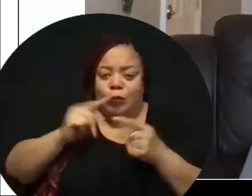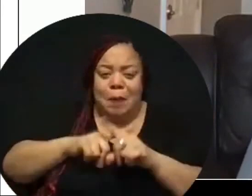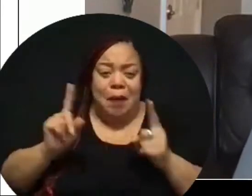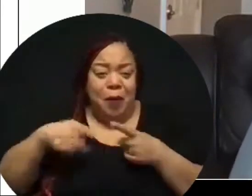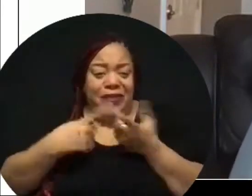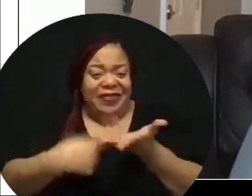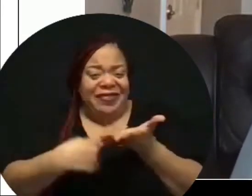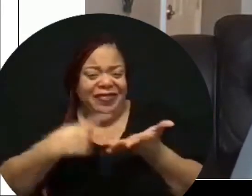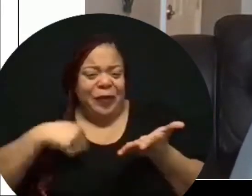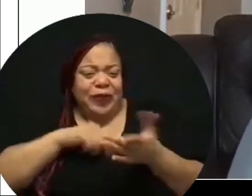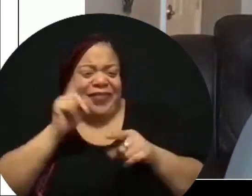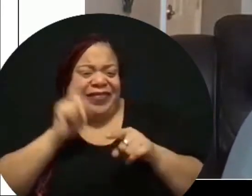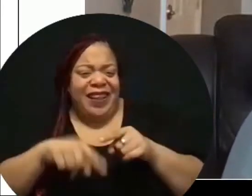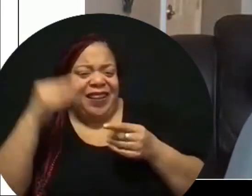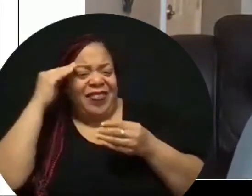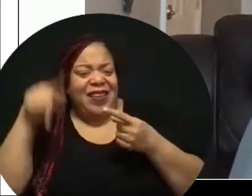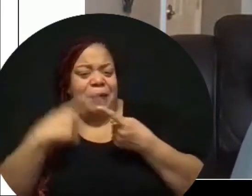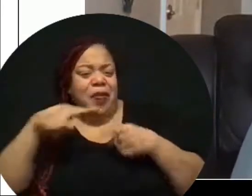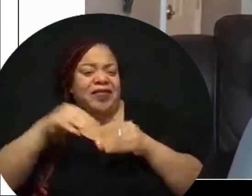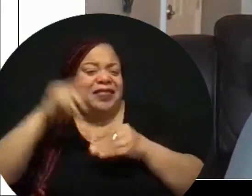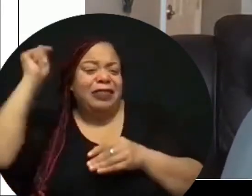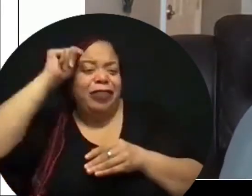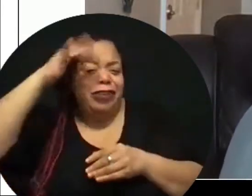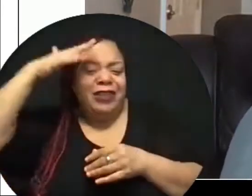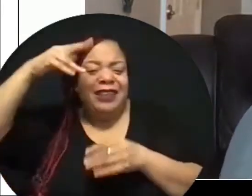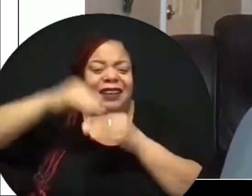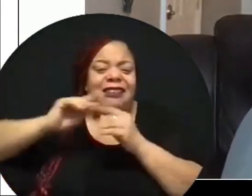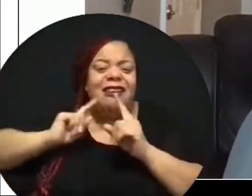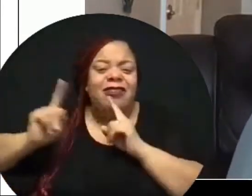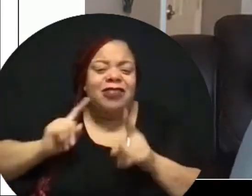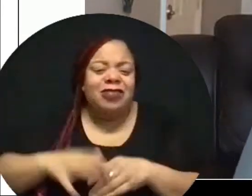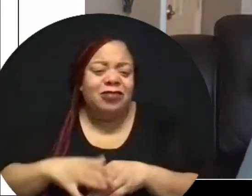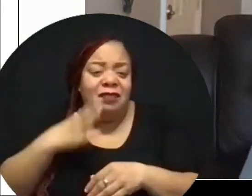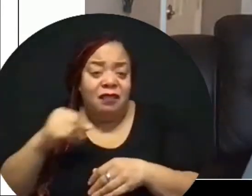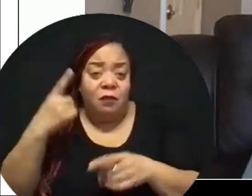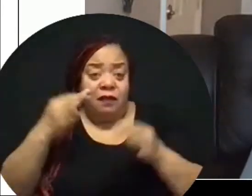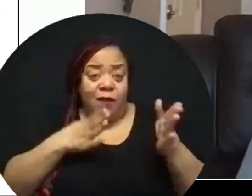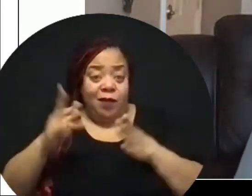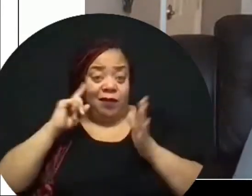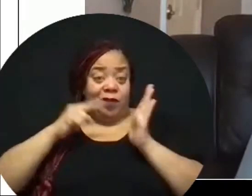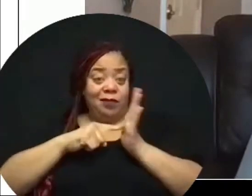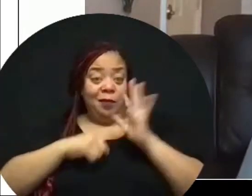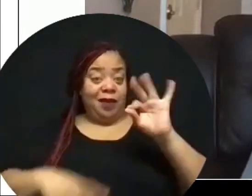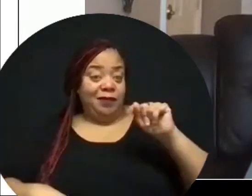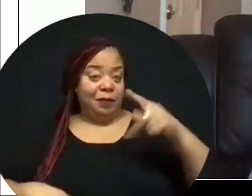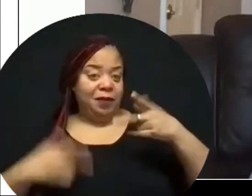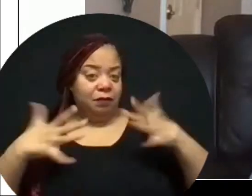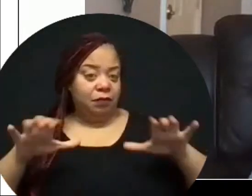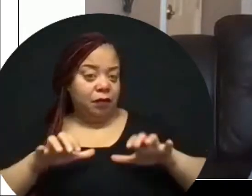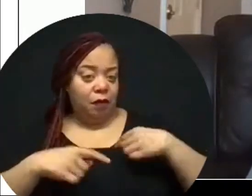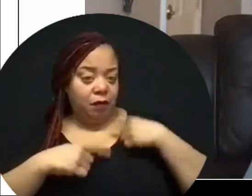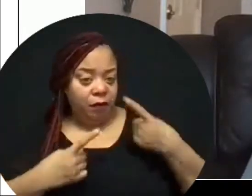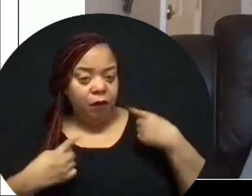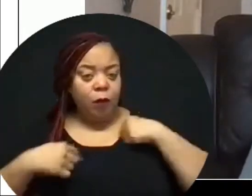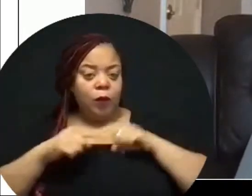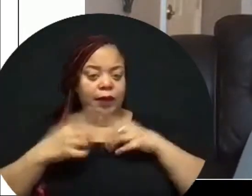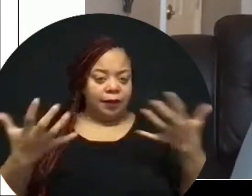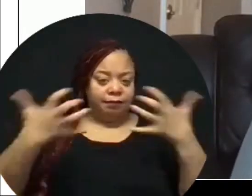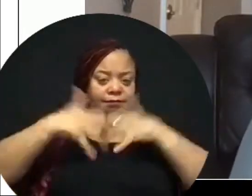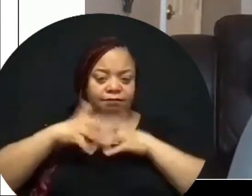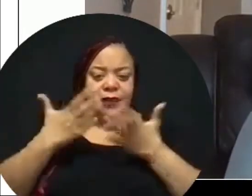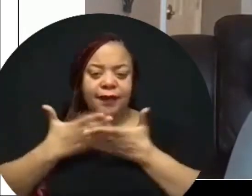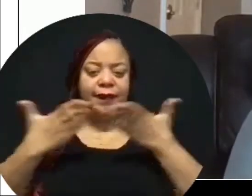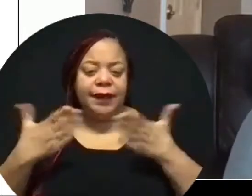Electric County to be able to build support by having things as simple as dream boards, but also